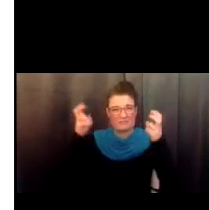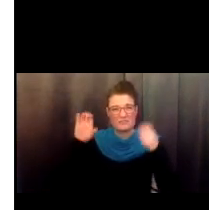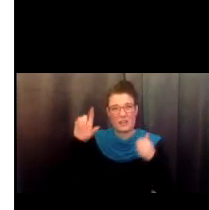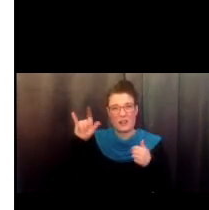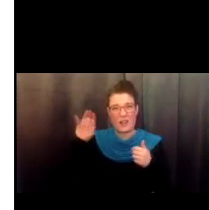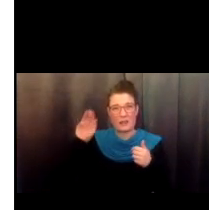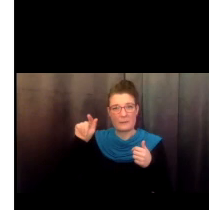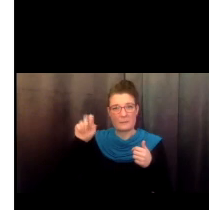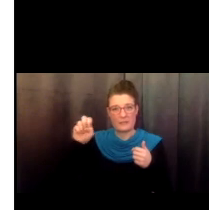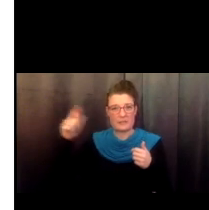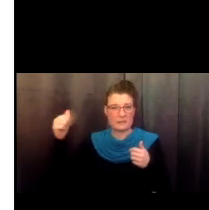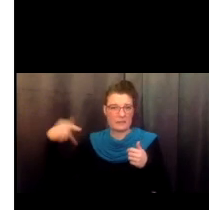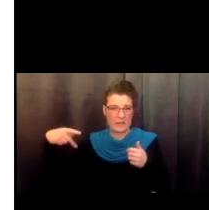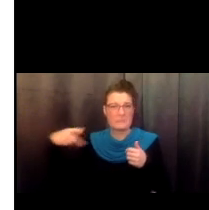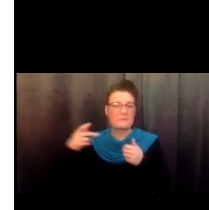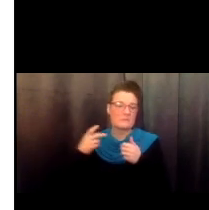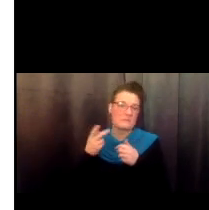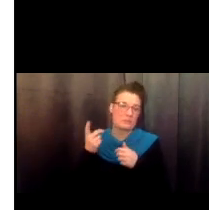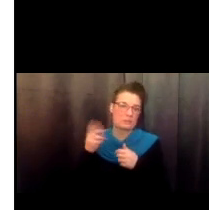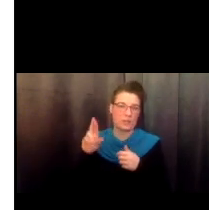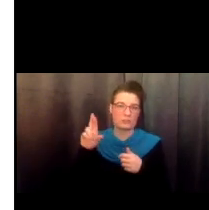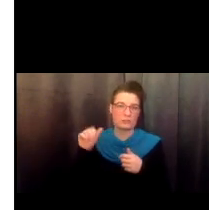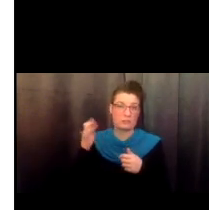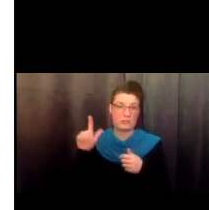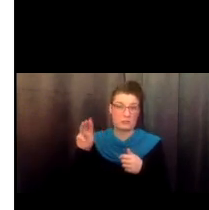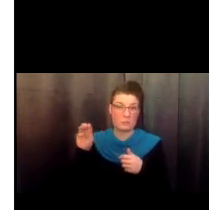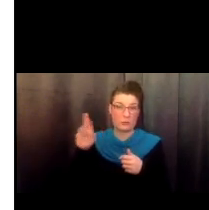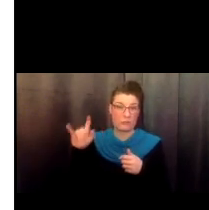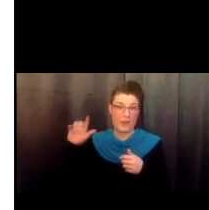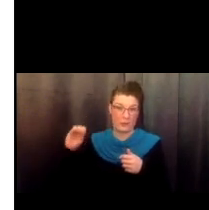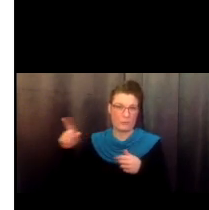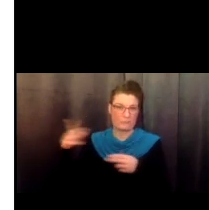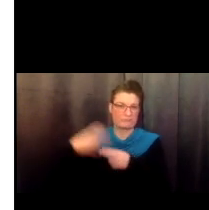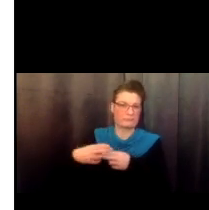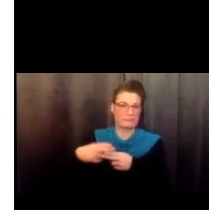our colleague, Dr. Rachel Morello-Frosch, has referred to it. Next.